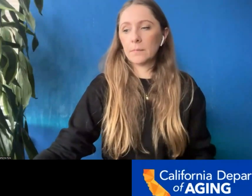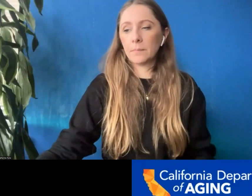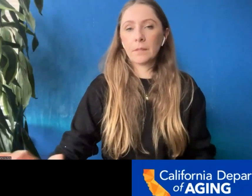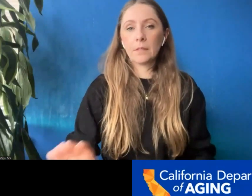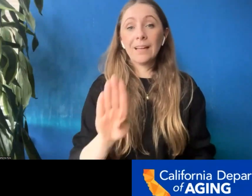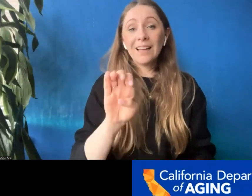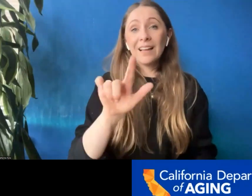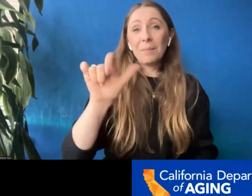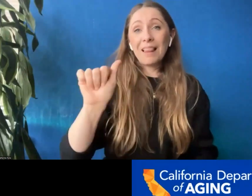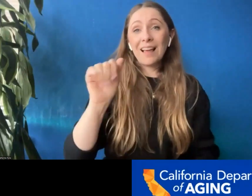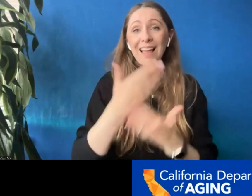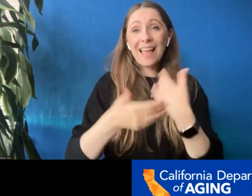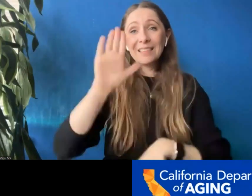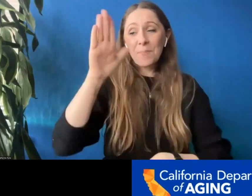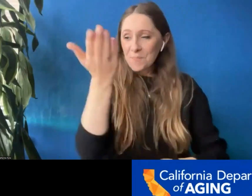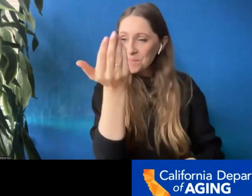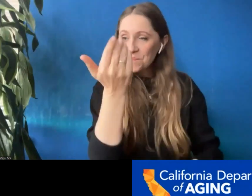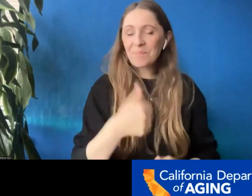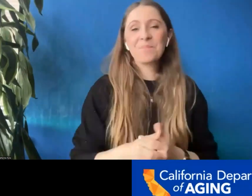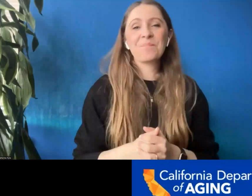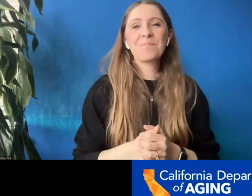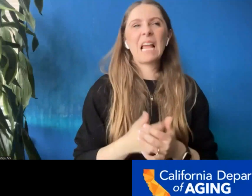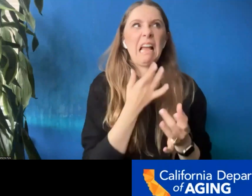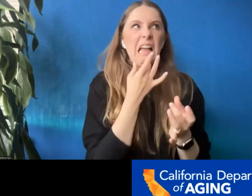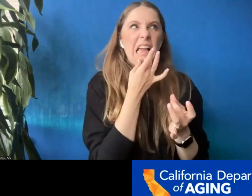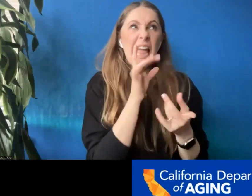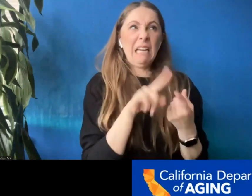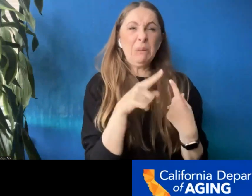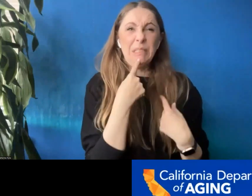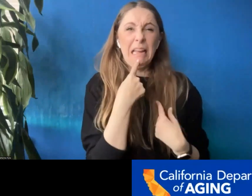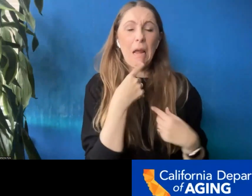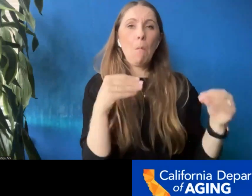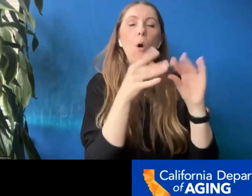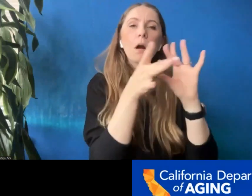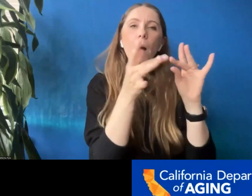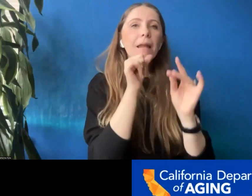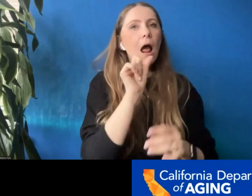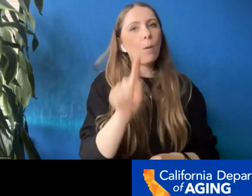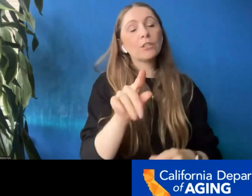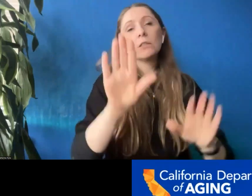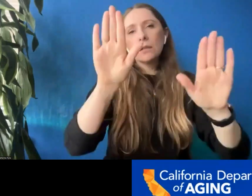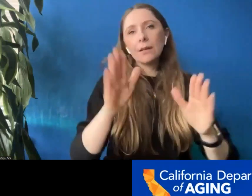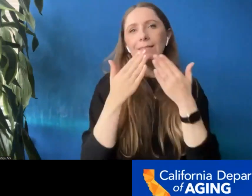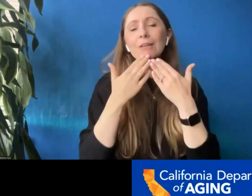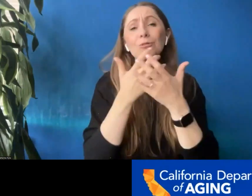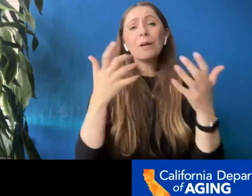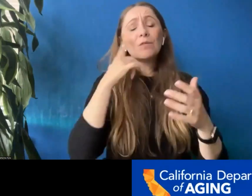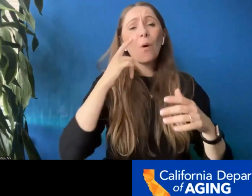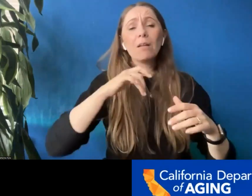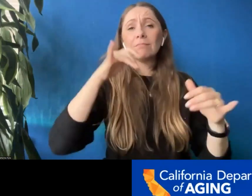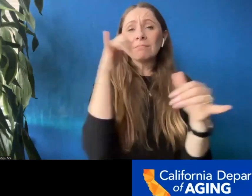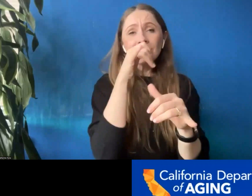Bella, go ahead. I see your hand up. Yeah, I hate to say it, more of a comment than a question. Thank you so much for such a